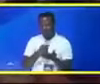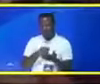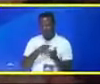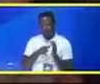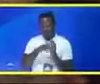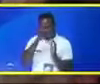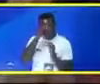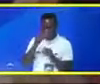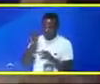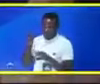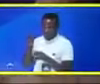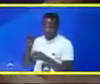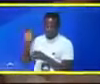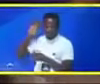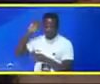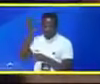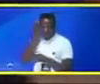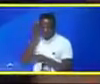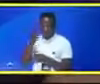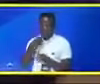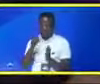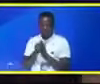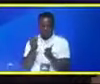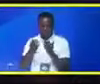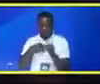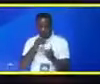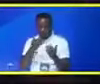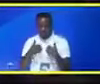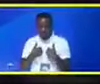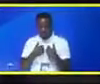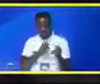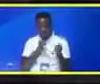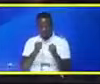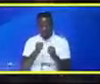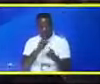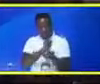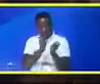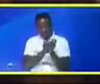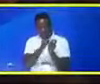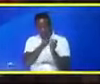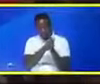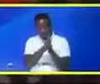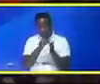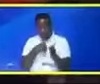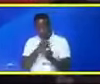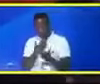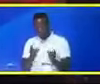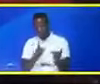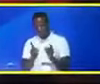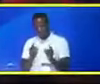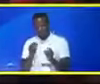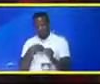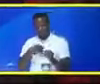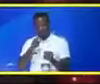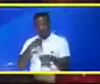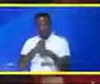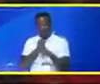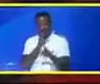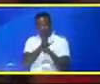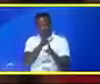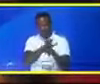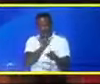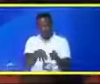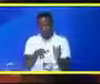would not listen to her. And she said, "I may not have the power to change your will, but there is something I can do. I can insist." And the Bible